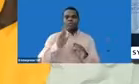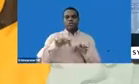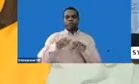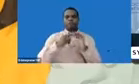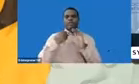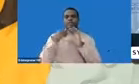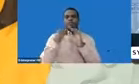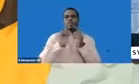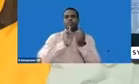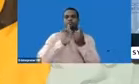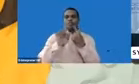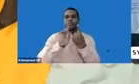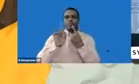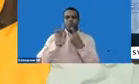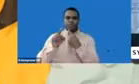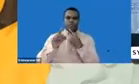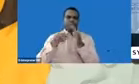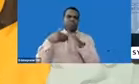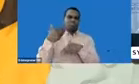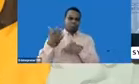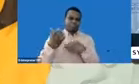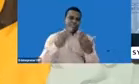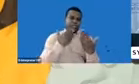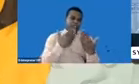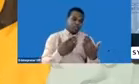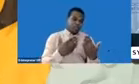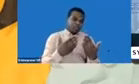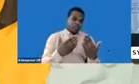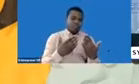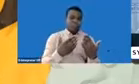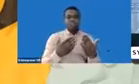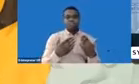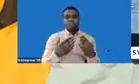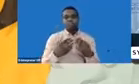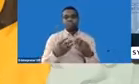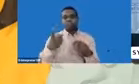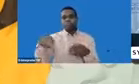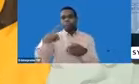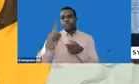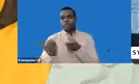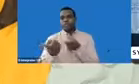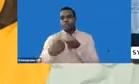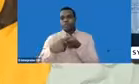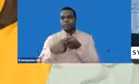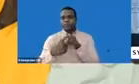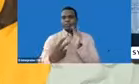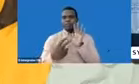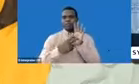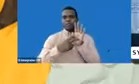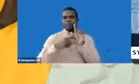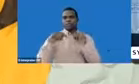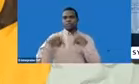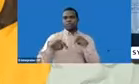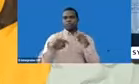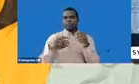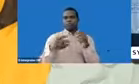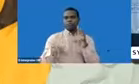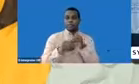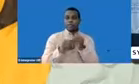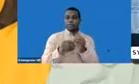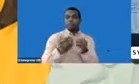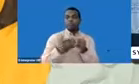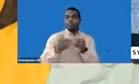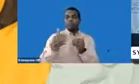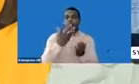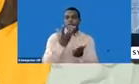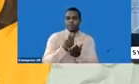registered for the event, with the recording and also the slides. So now it's time to have a 15 minutes break. Yes,